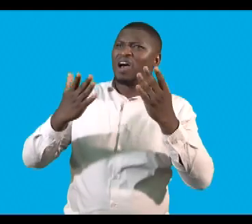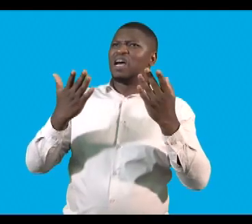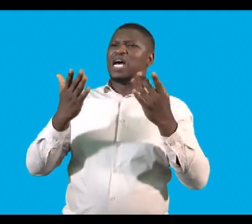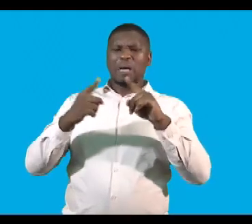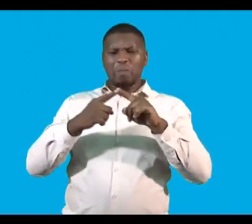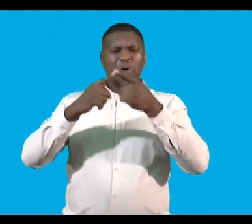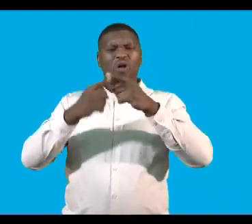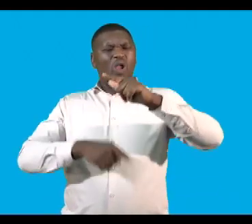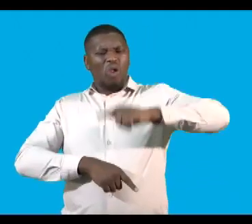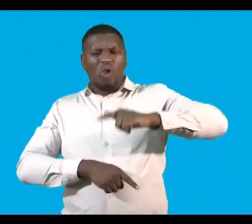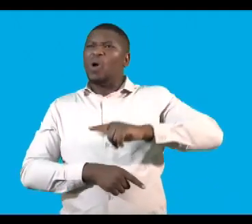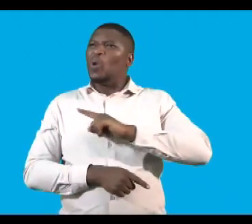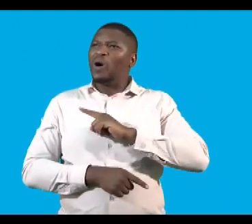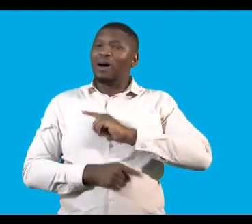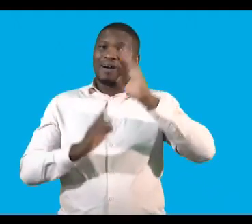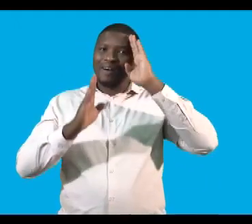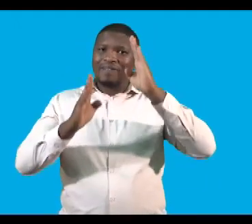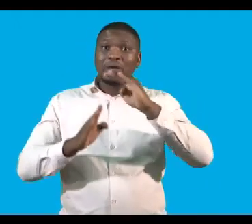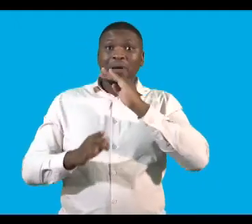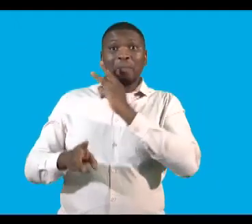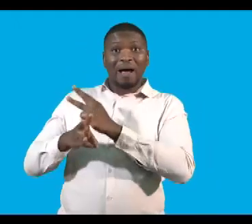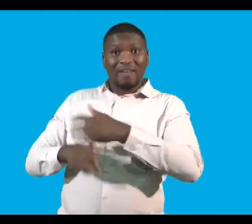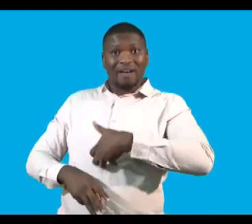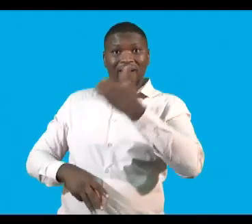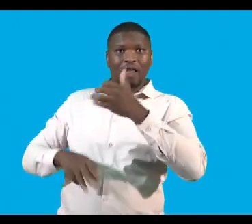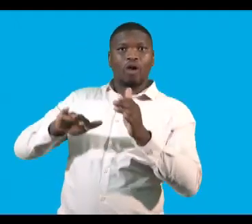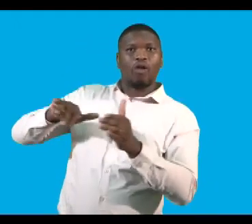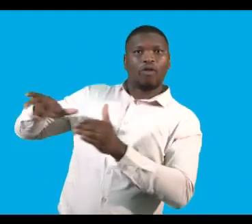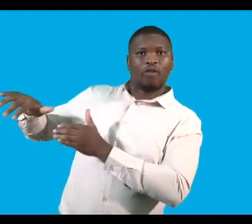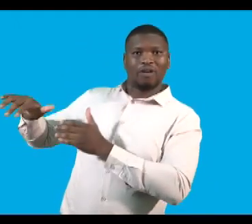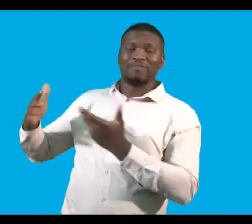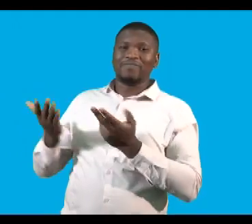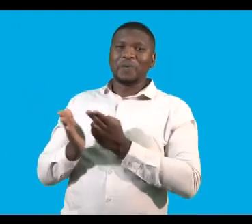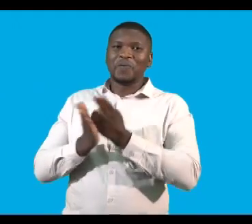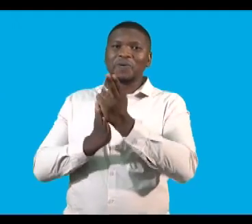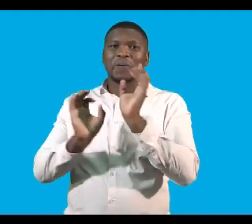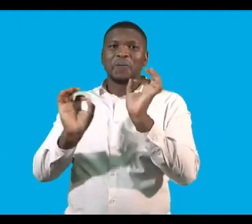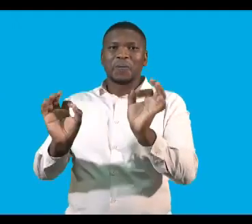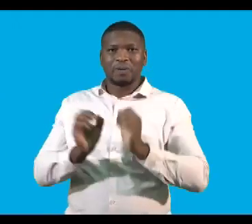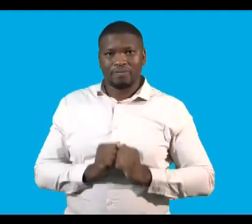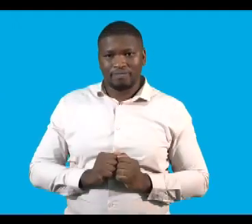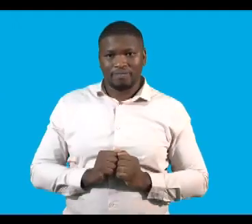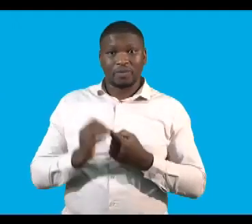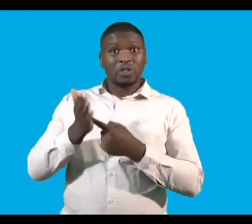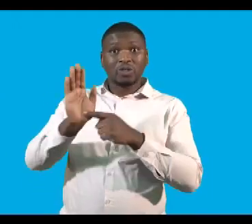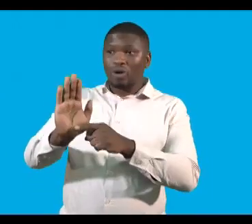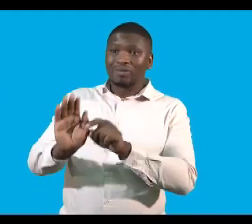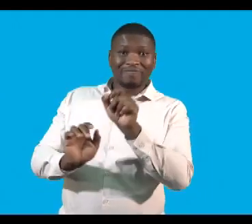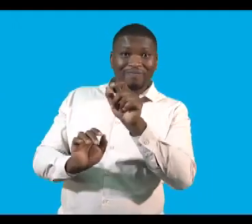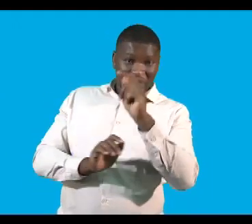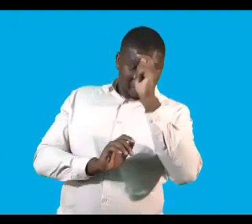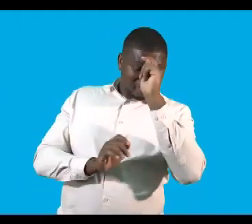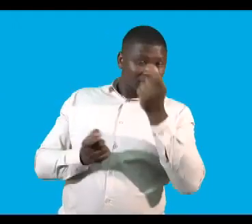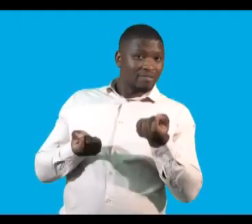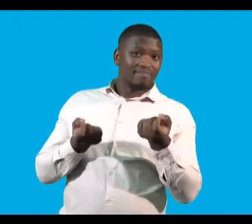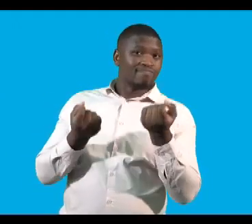grade. His focus is on his grade and not on the fact that he was dishonest, showing that he doesn't understand